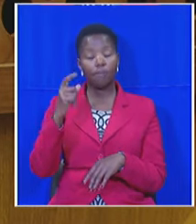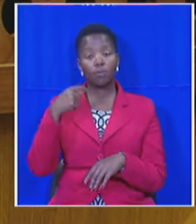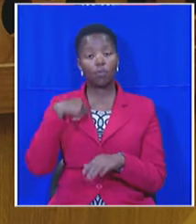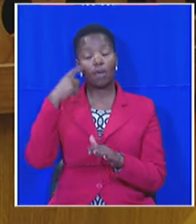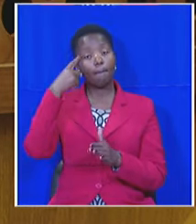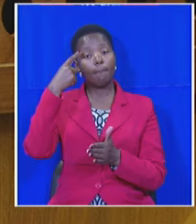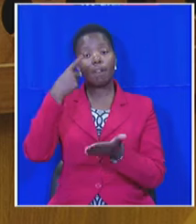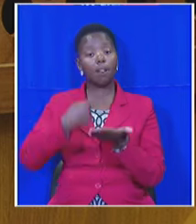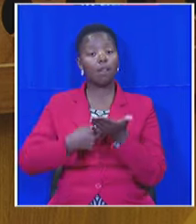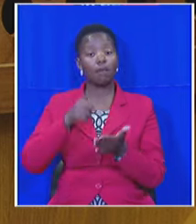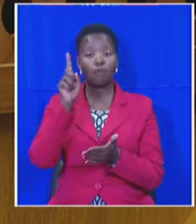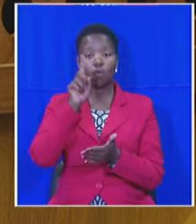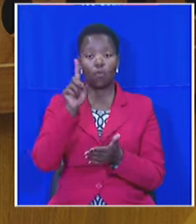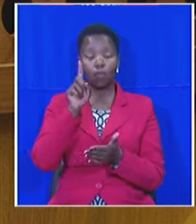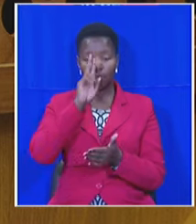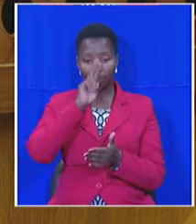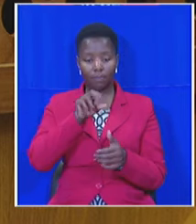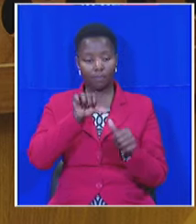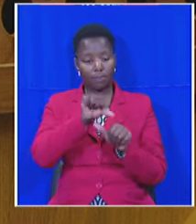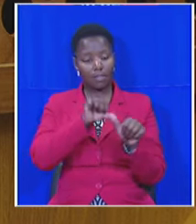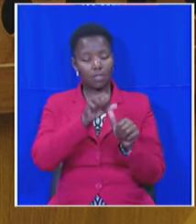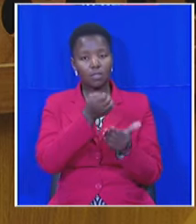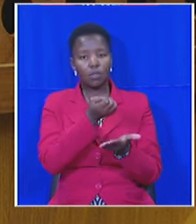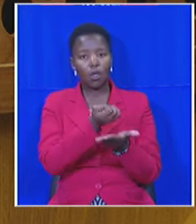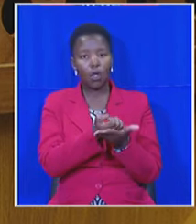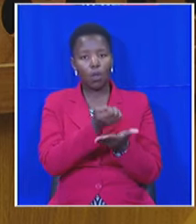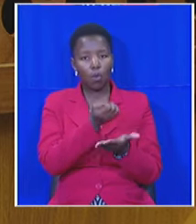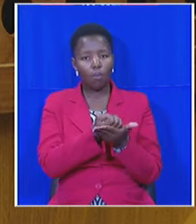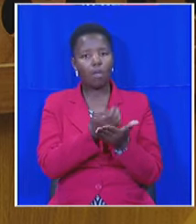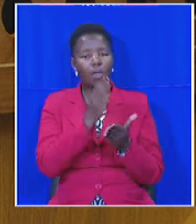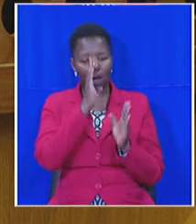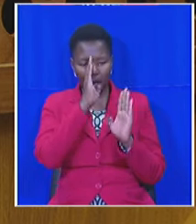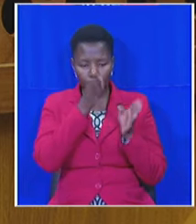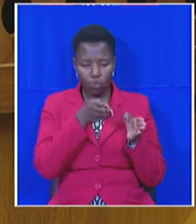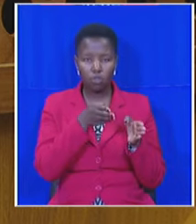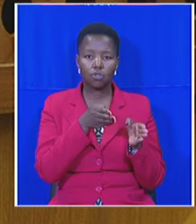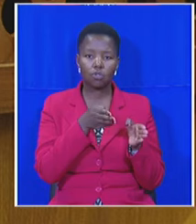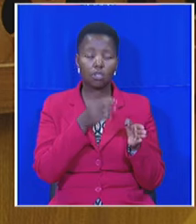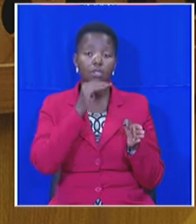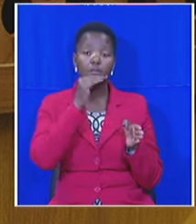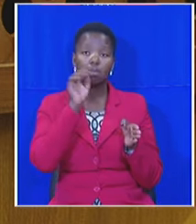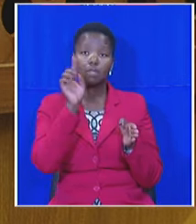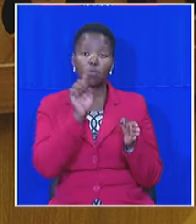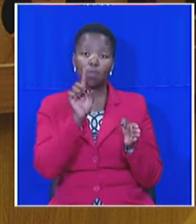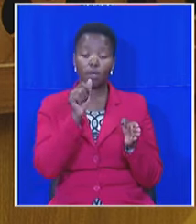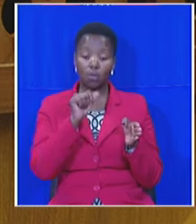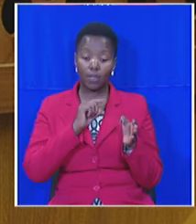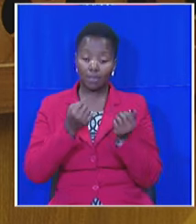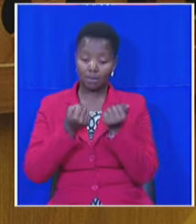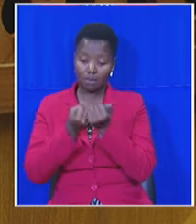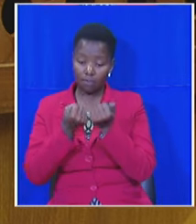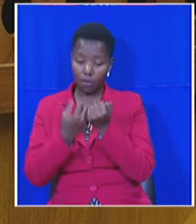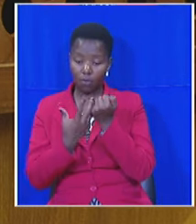of a socio-economic approach. In other words, we stand for nothing else